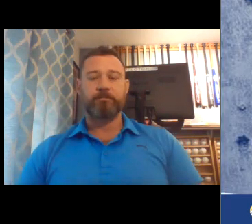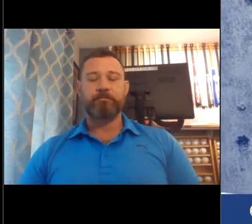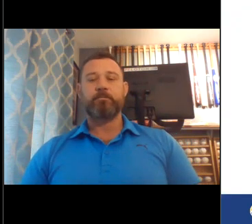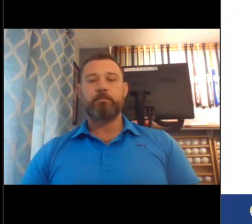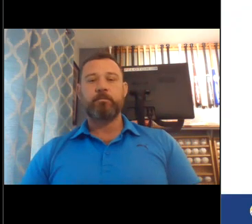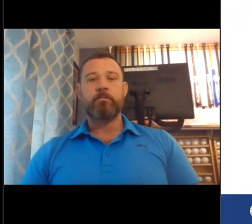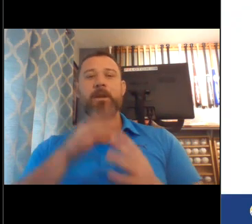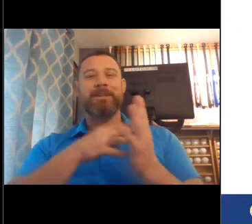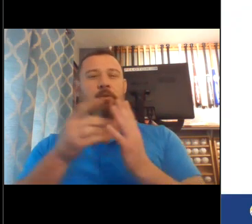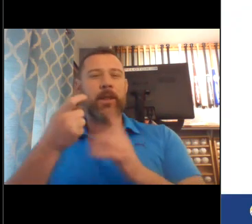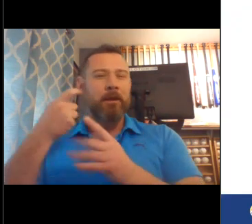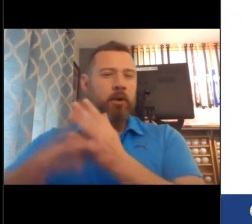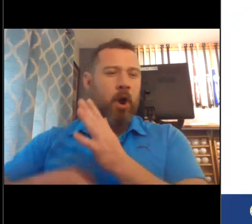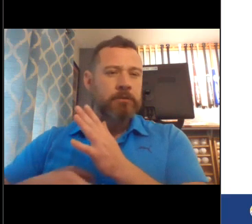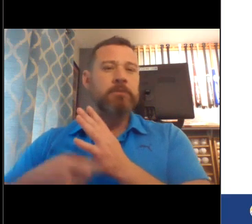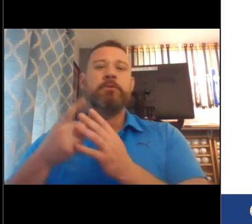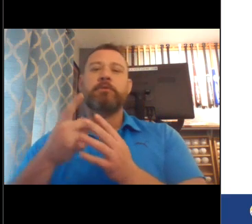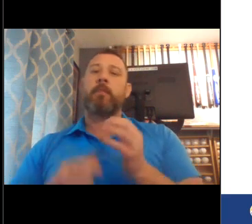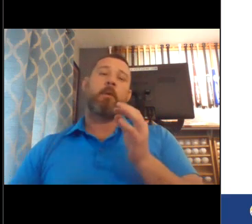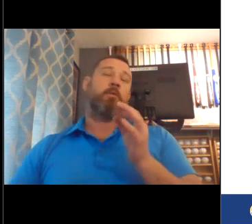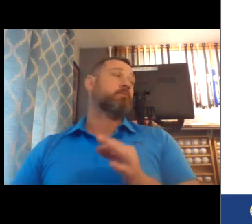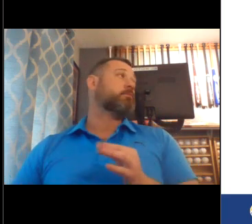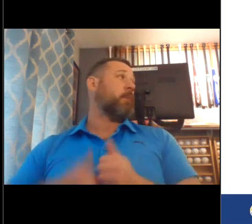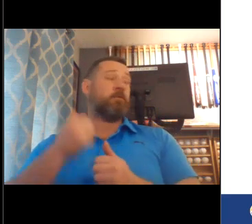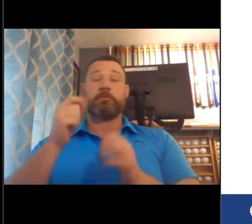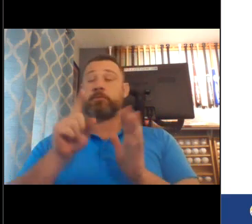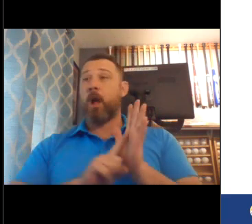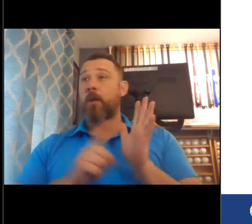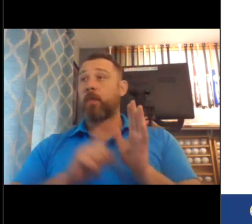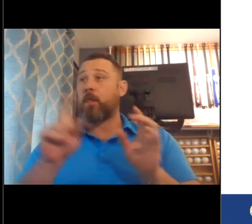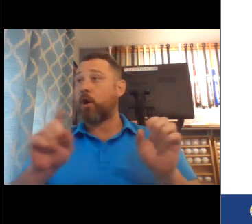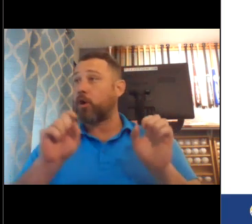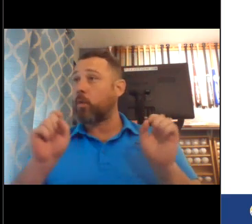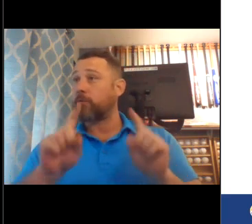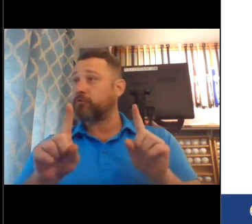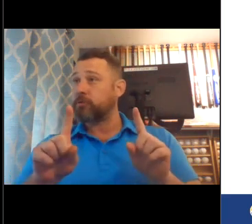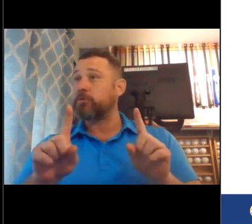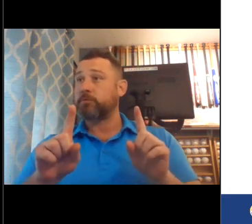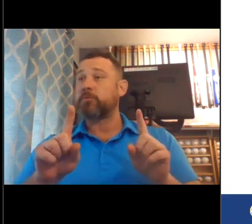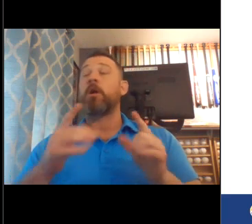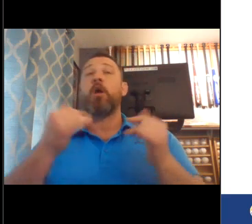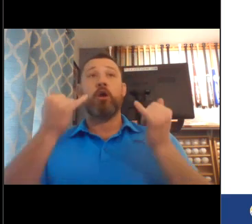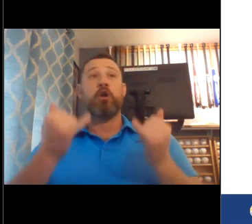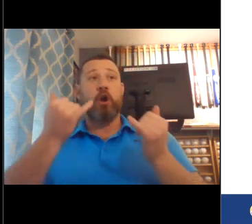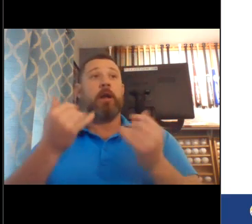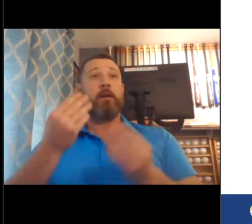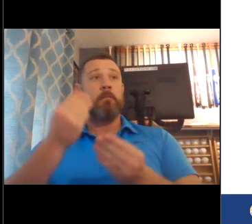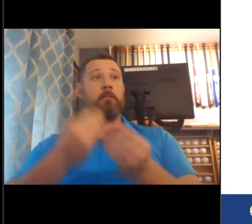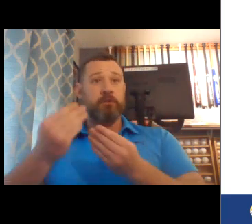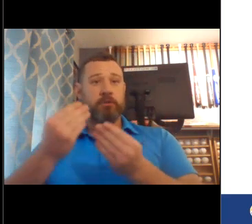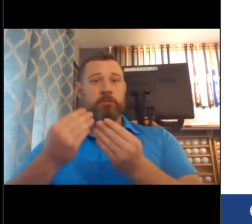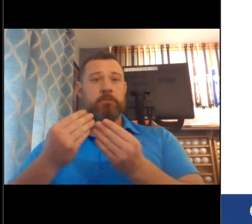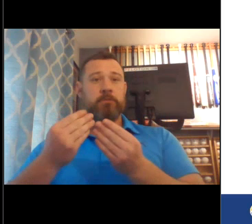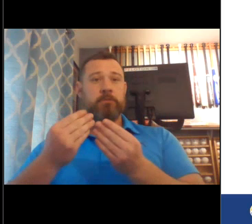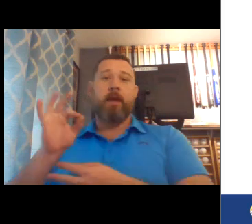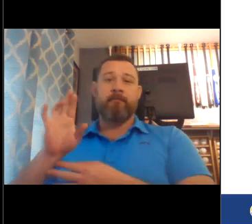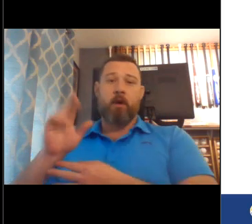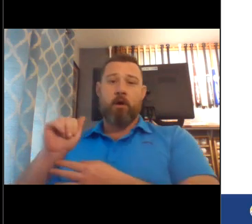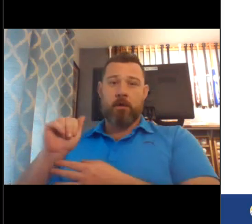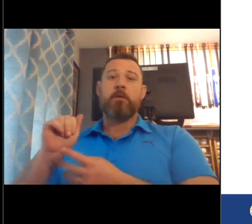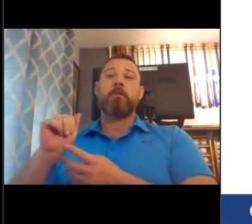Schedule and cost, this is the most popular question I get everywhere I go. Our current budget with the FRA, the Federal